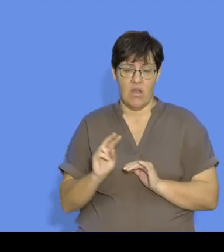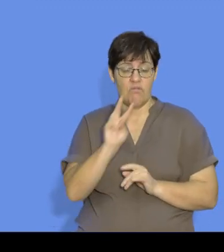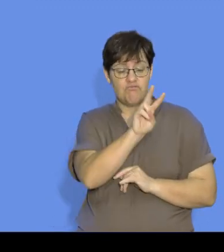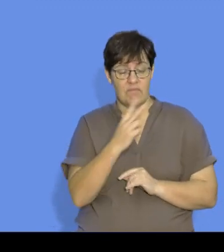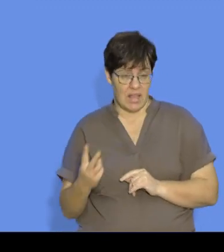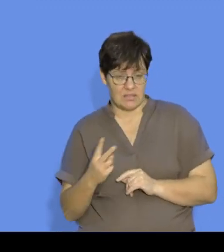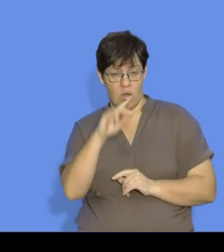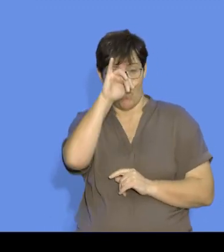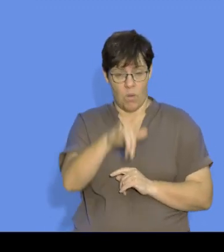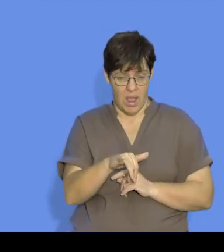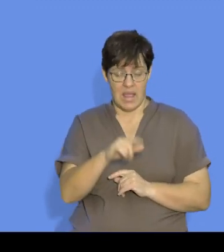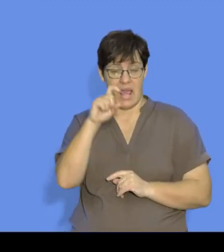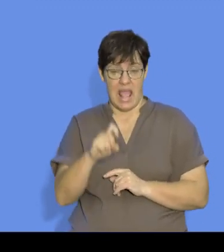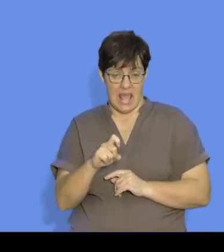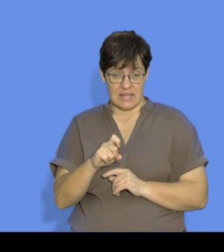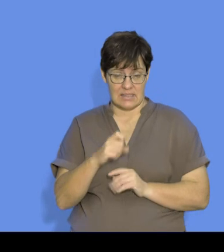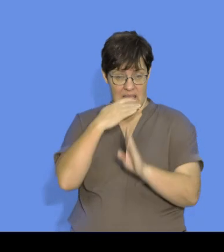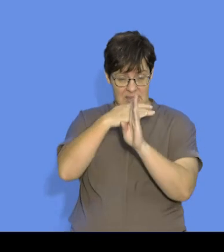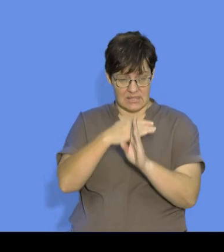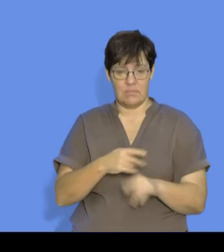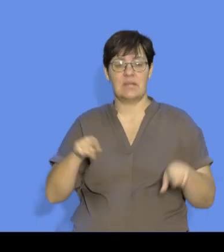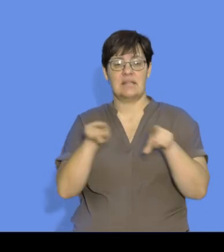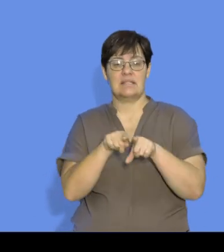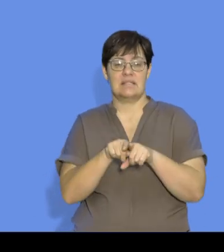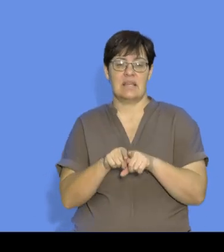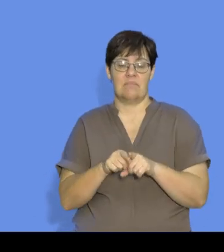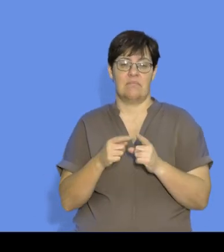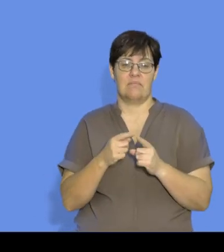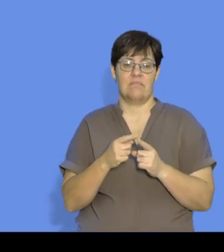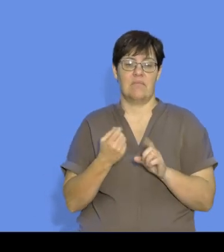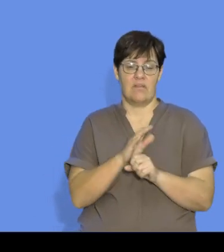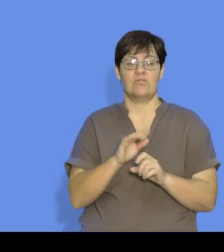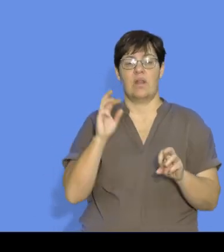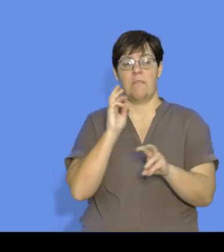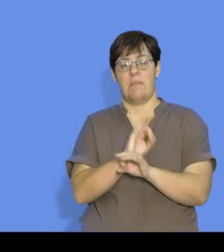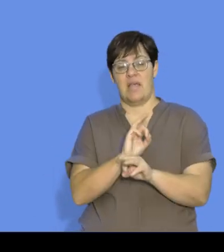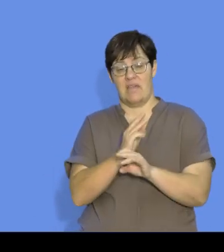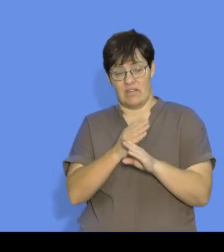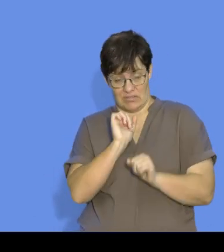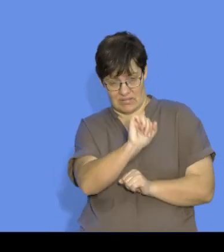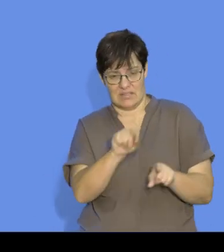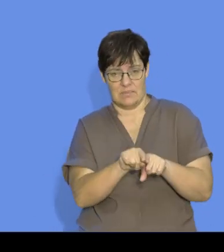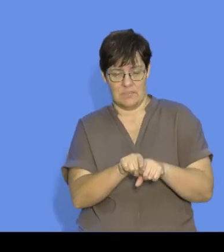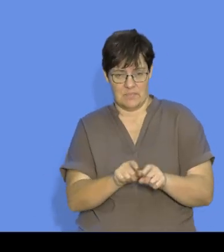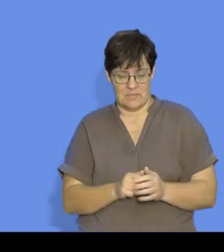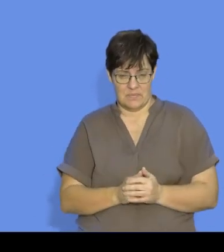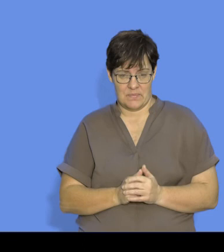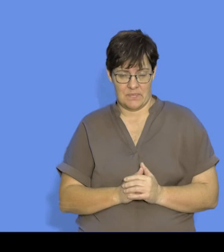x. So if you reflect it in the y-axis and the x-axis, it will have the same effect to the mother function.